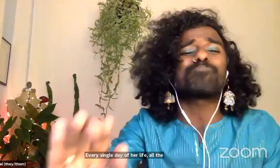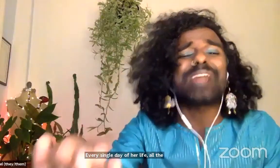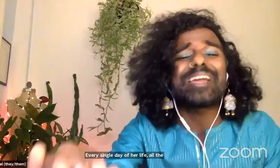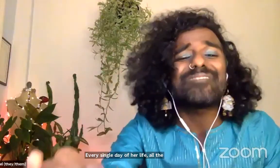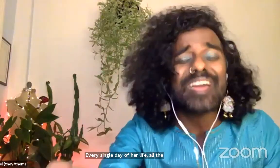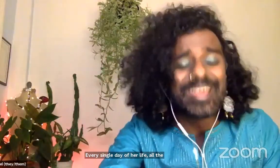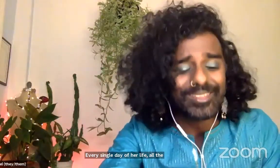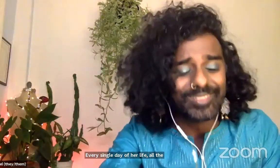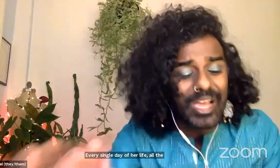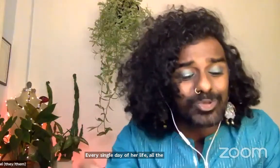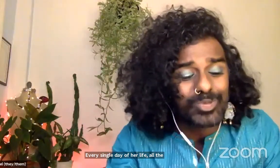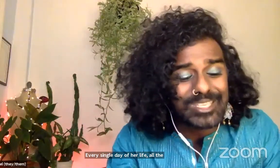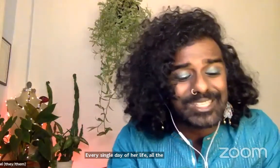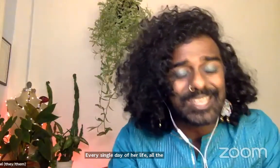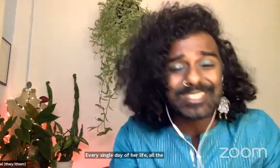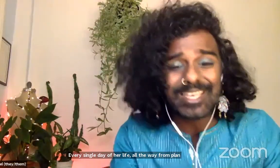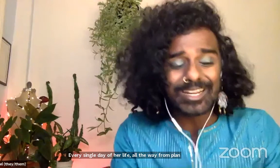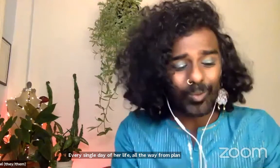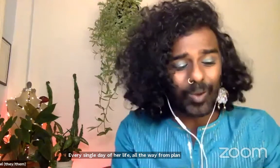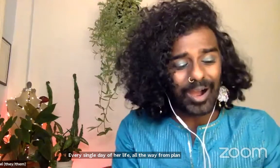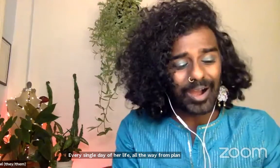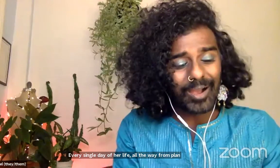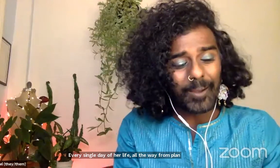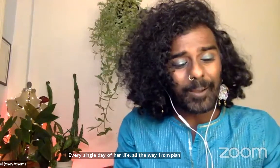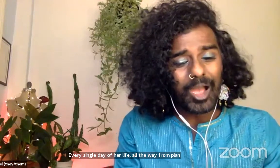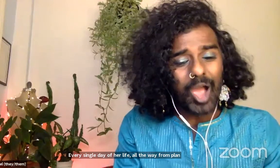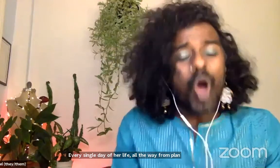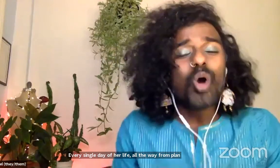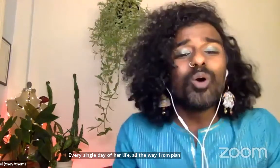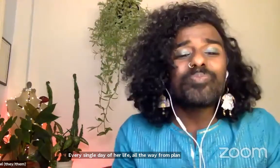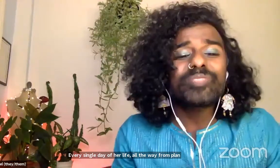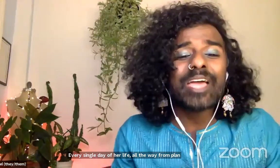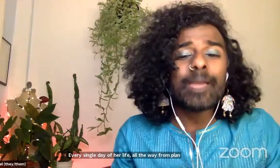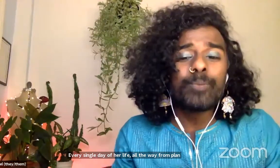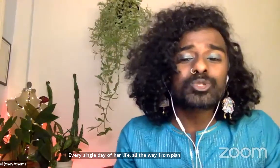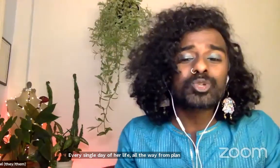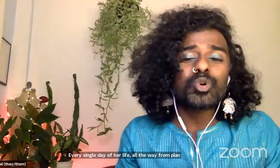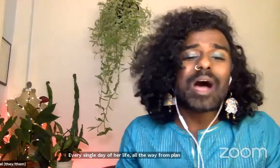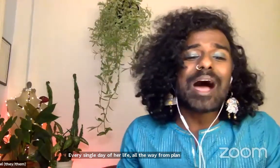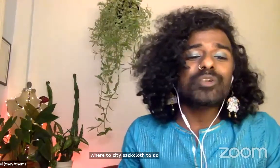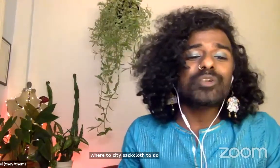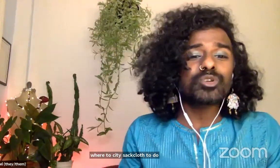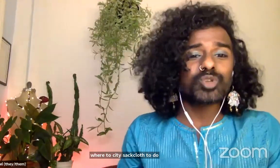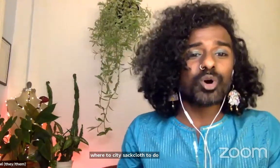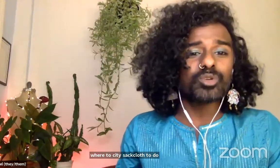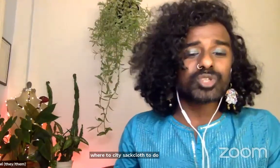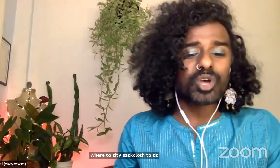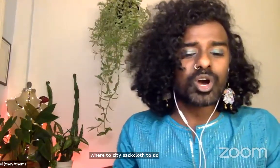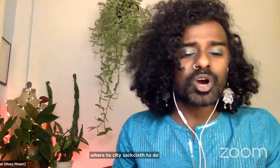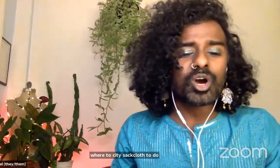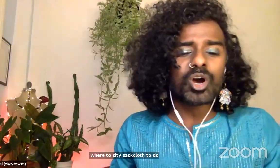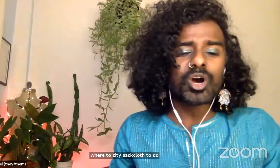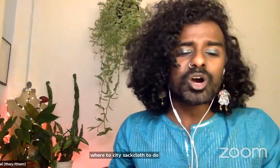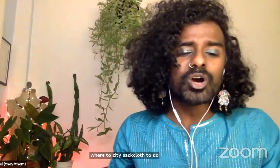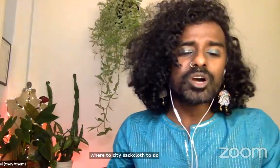from Plaine Verte to Cité Sainte-Croix. Unde putu adu